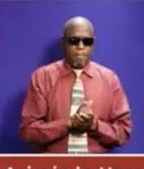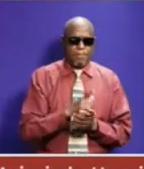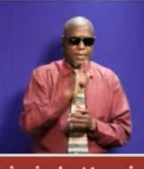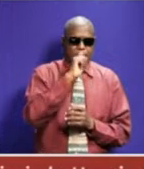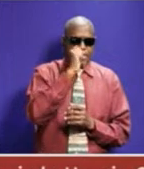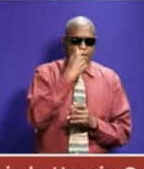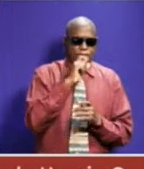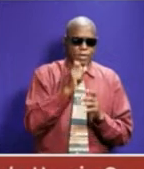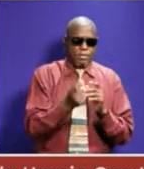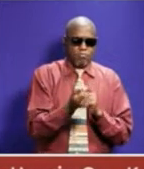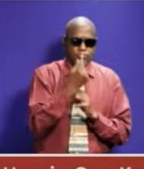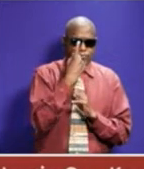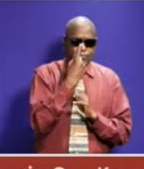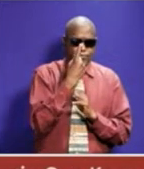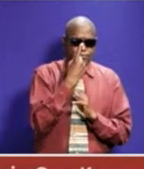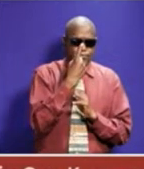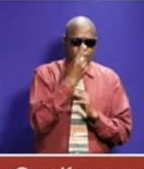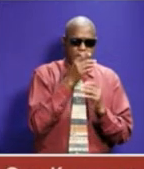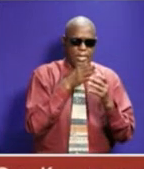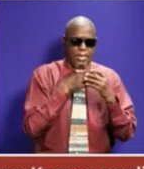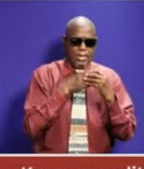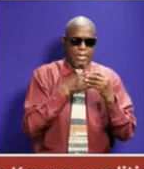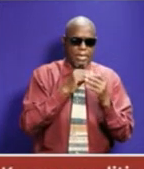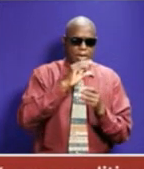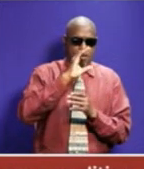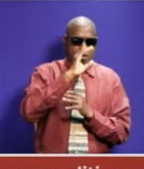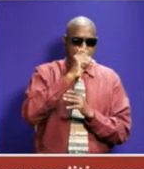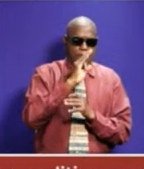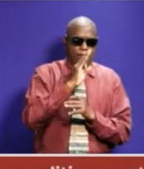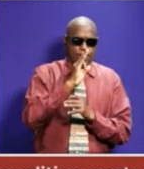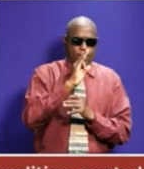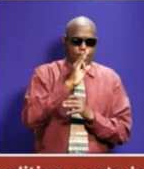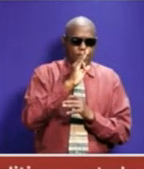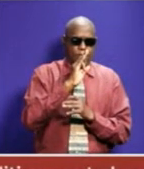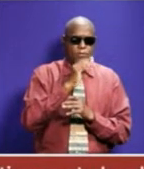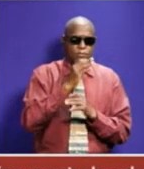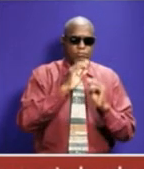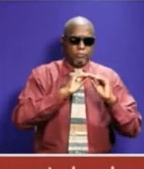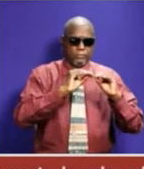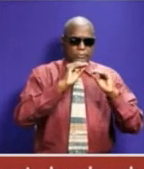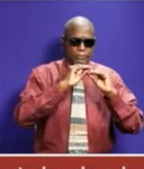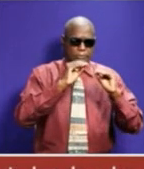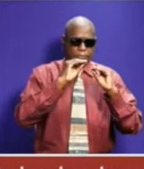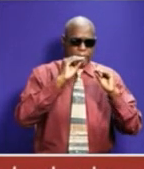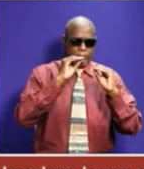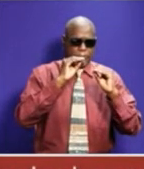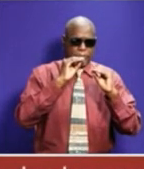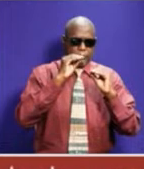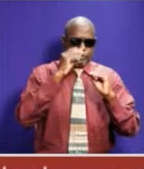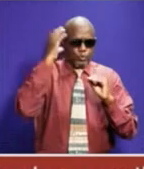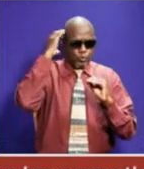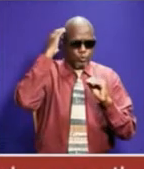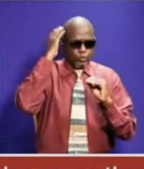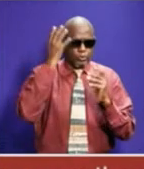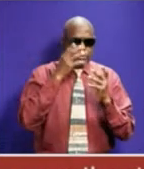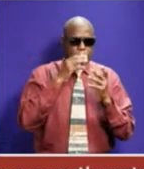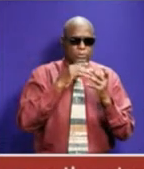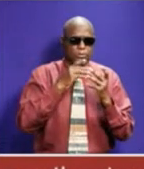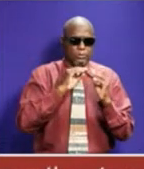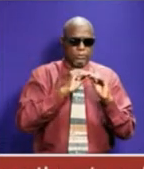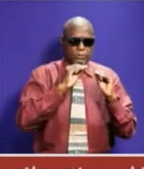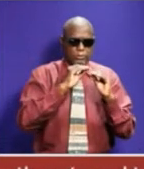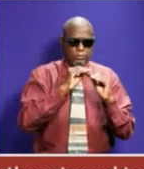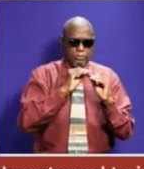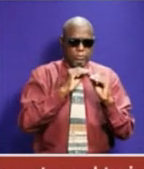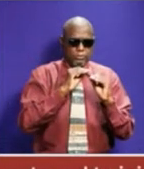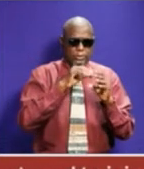has emerged as a leading hub for CAF coaching courses in Africa, marked by substantial improvement in quality and